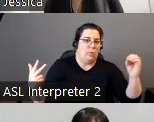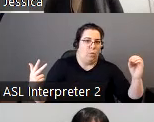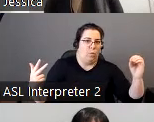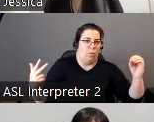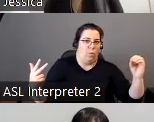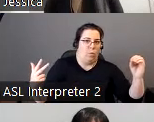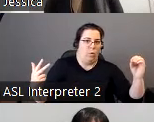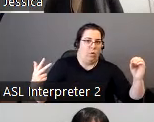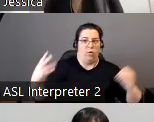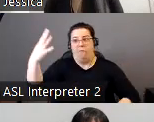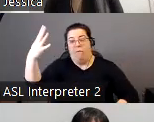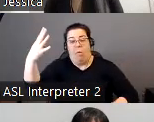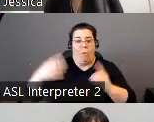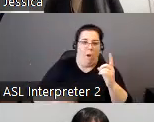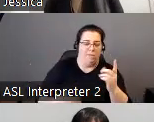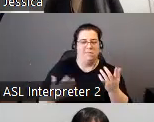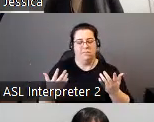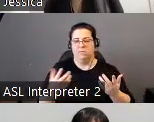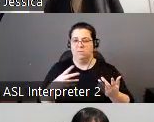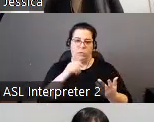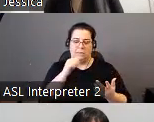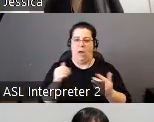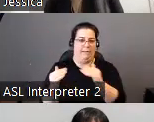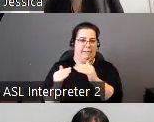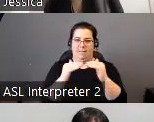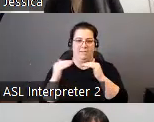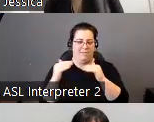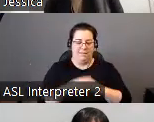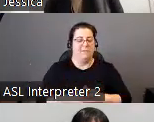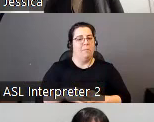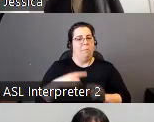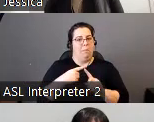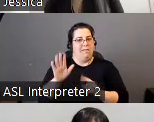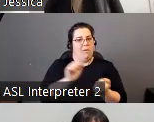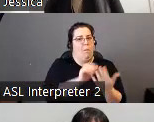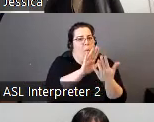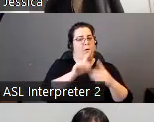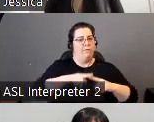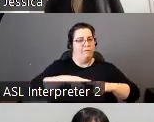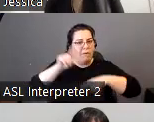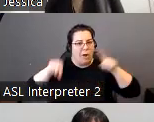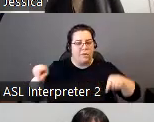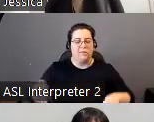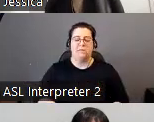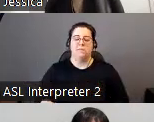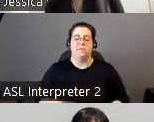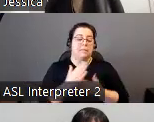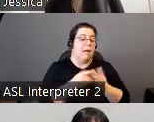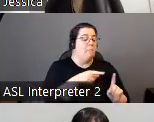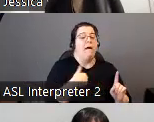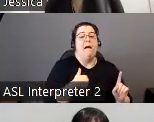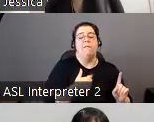they do not all cater to older people the same way. So some have safe suites, some are